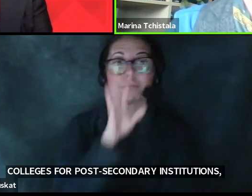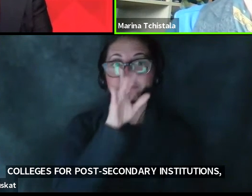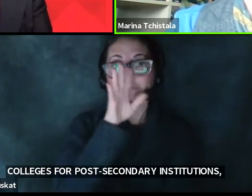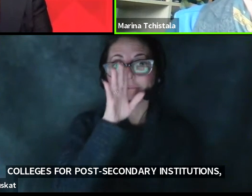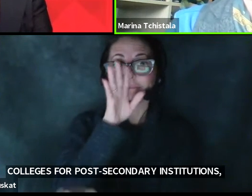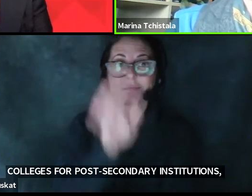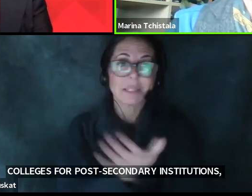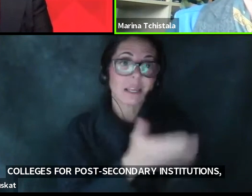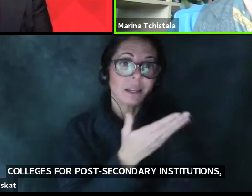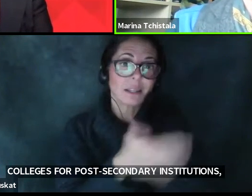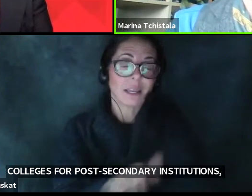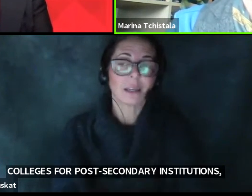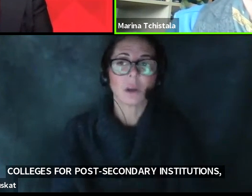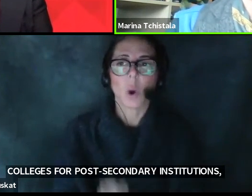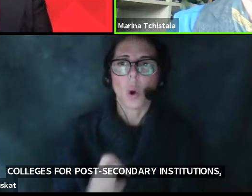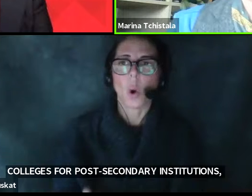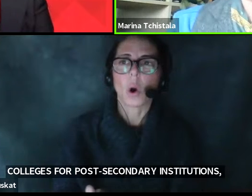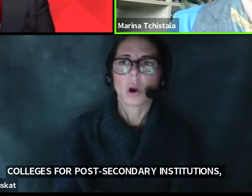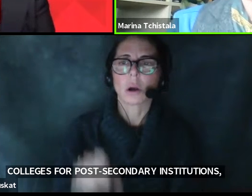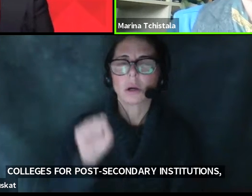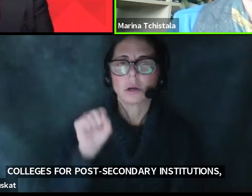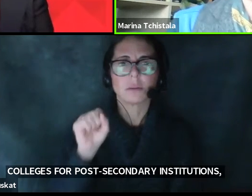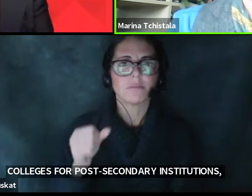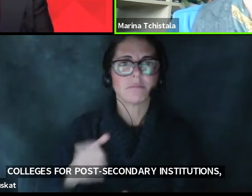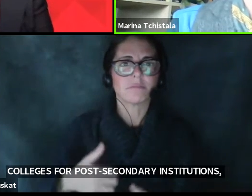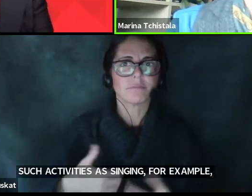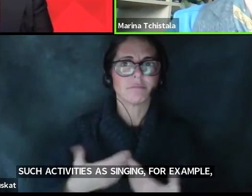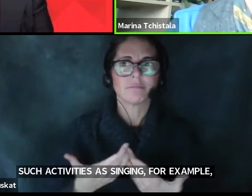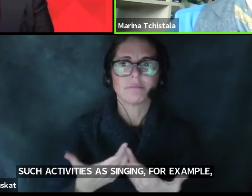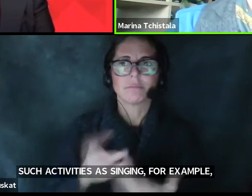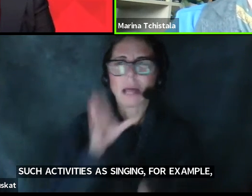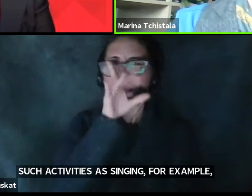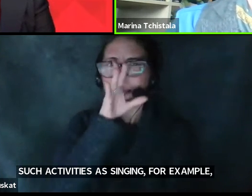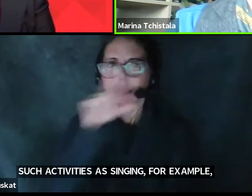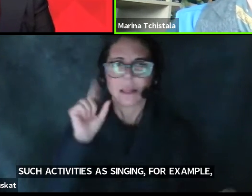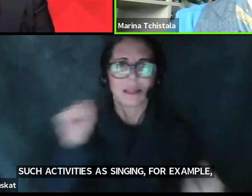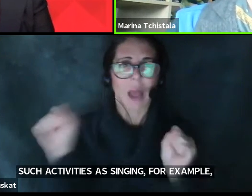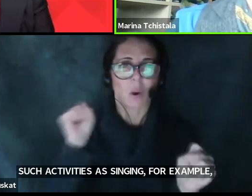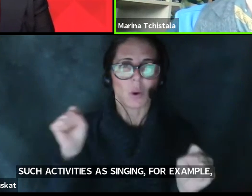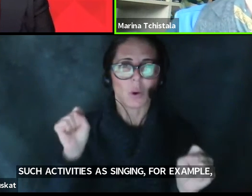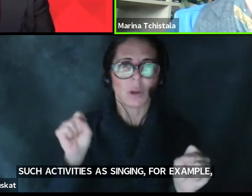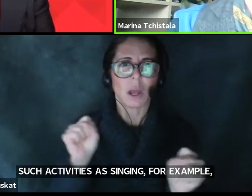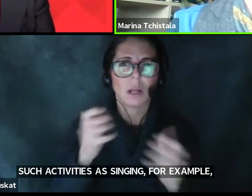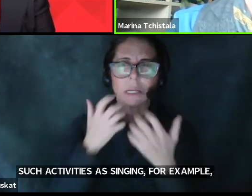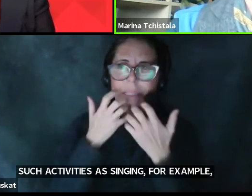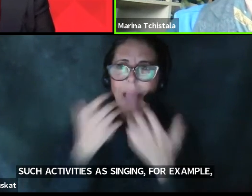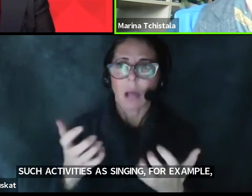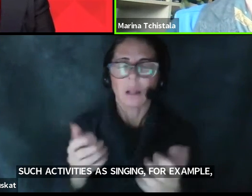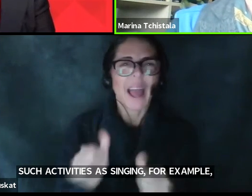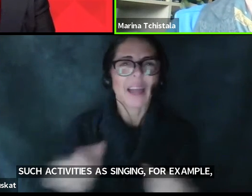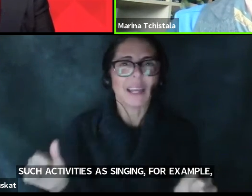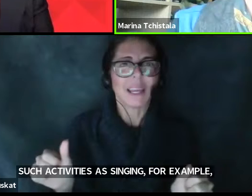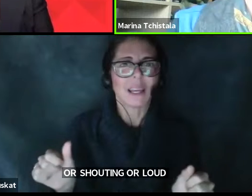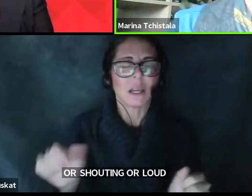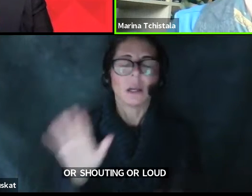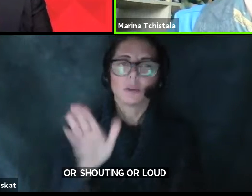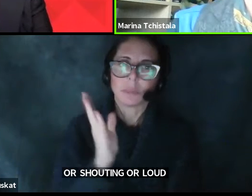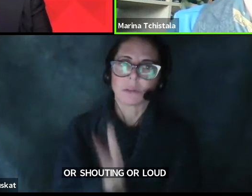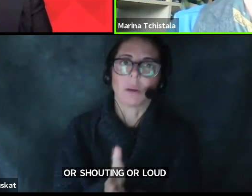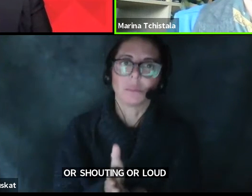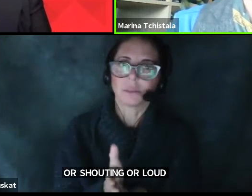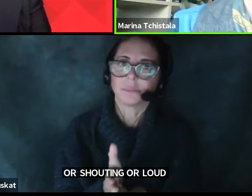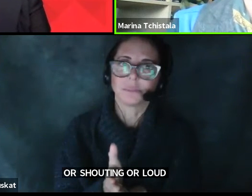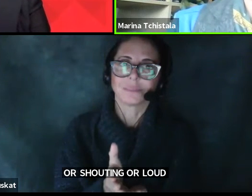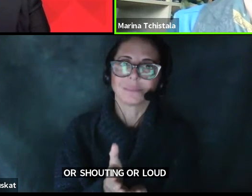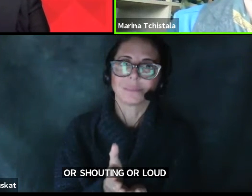example, or shouting or loud speaking should be eliminated. They cannot,